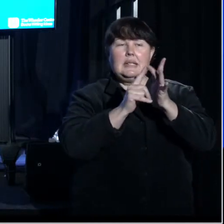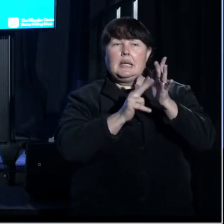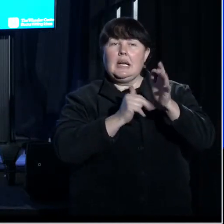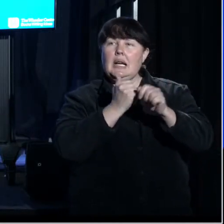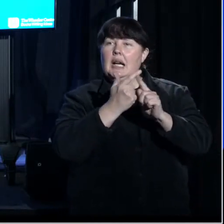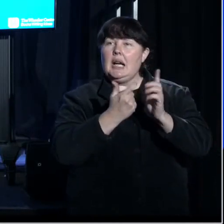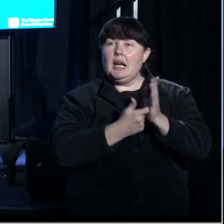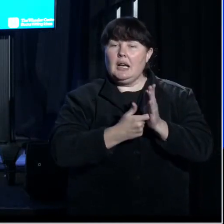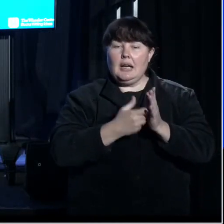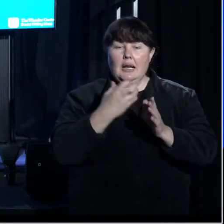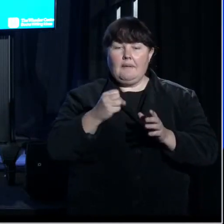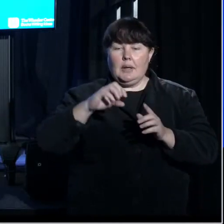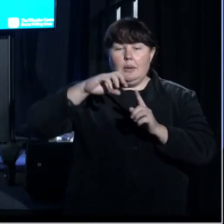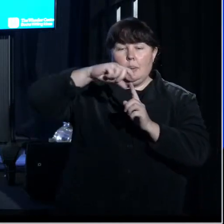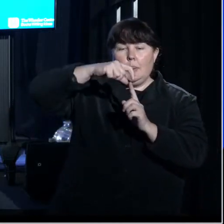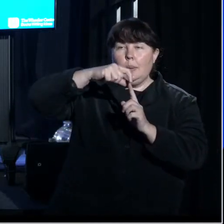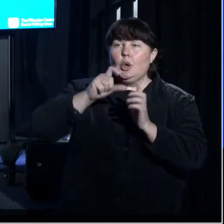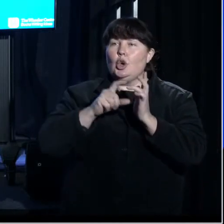frayed threads on denim.